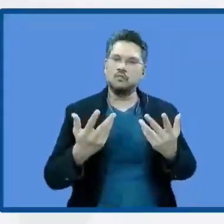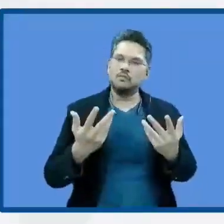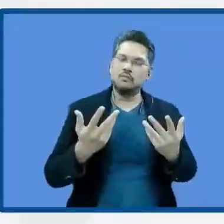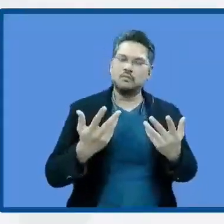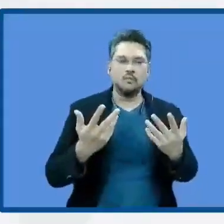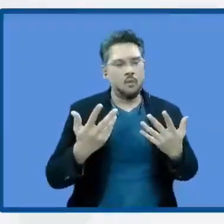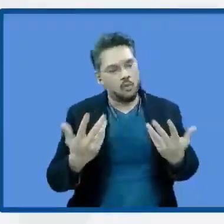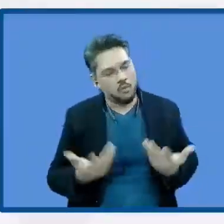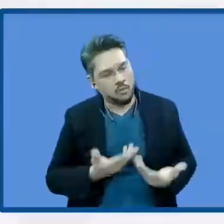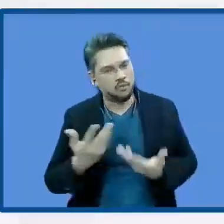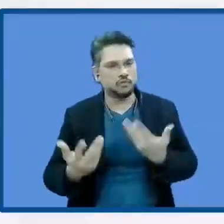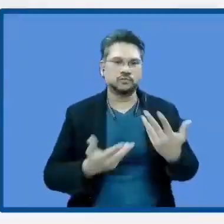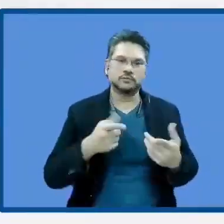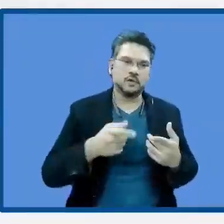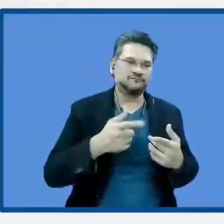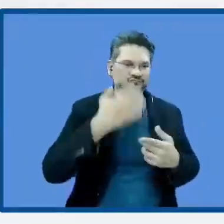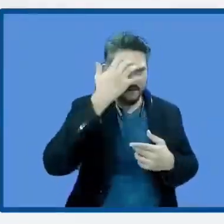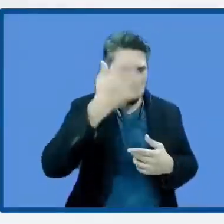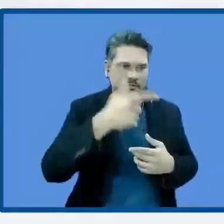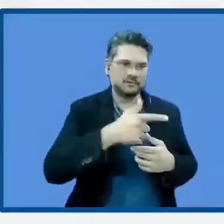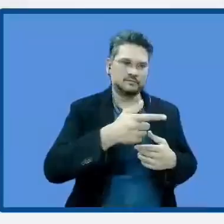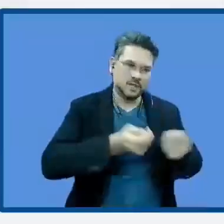of administration,